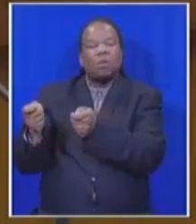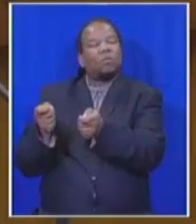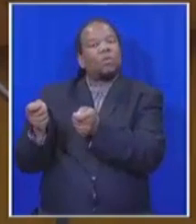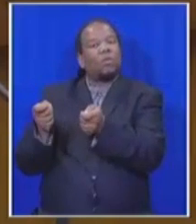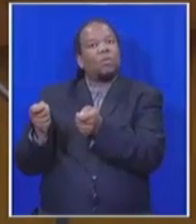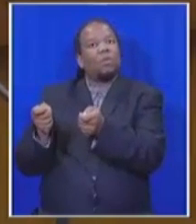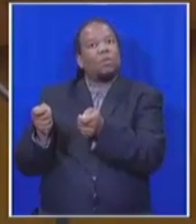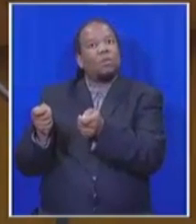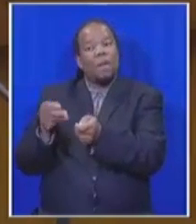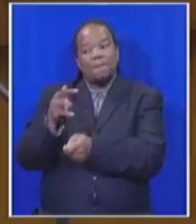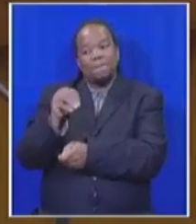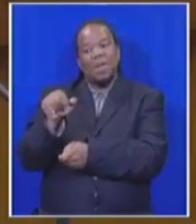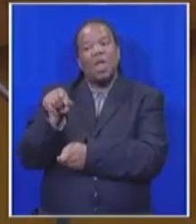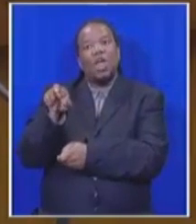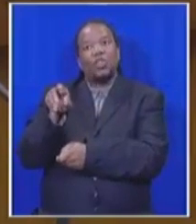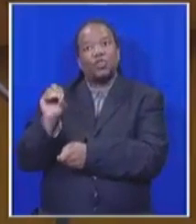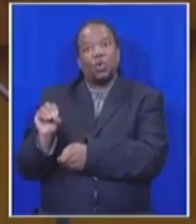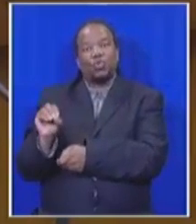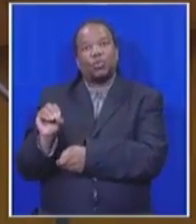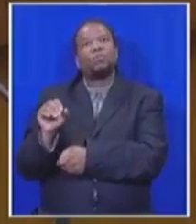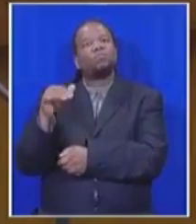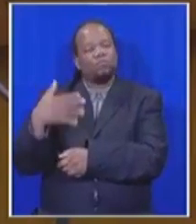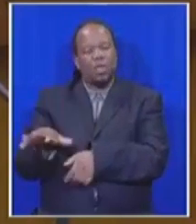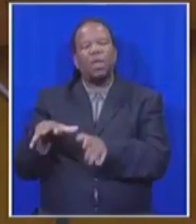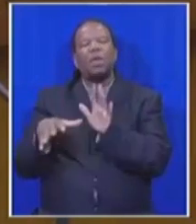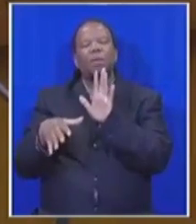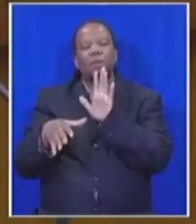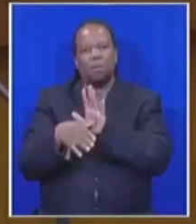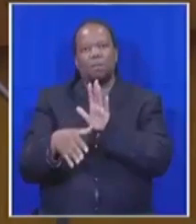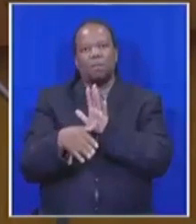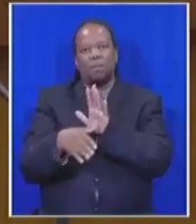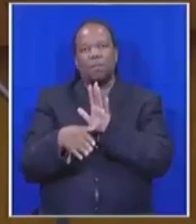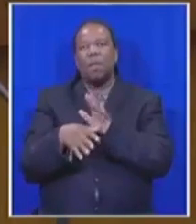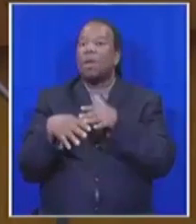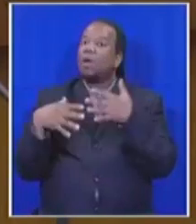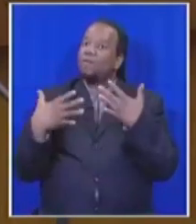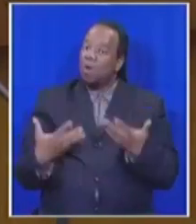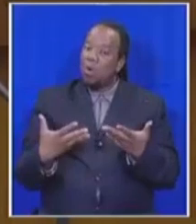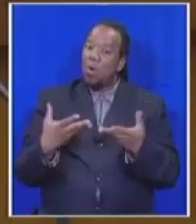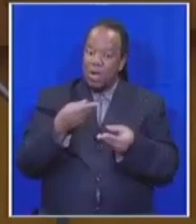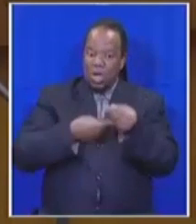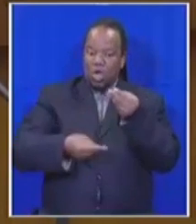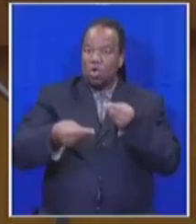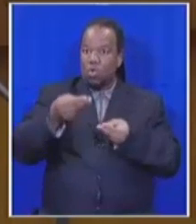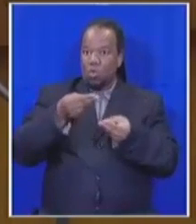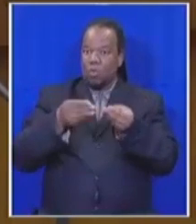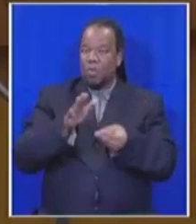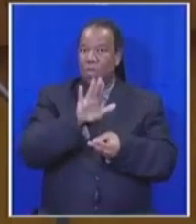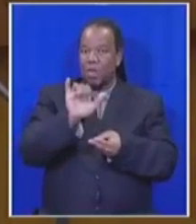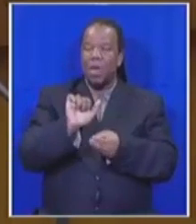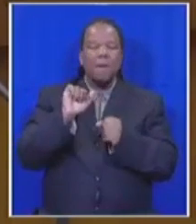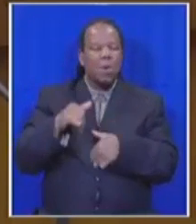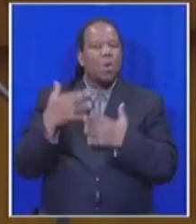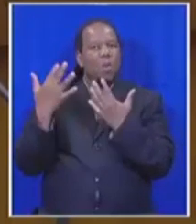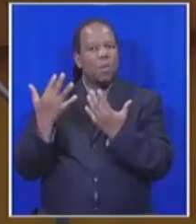Undoubtedly, these metros are critical to the economy of the country as they control serious budgets. Had we